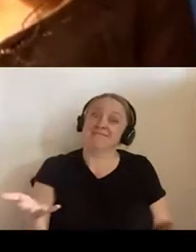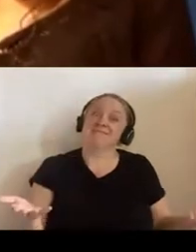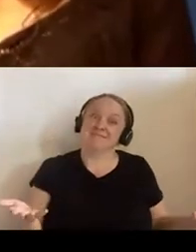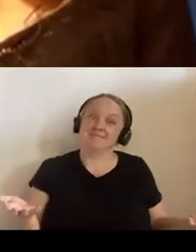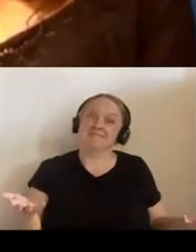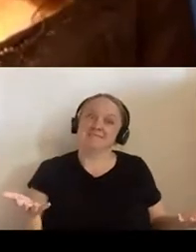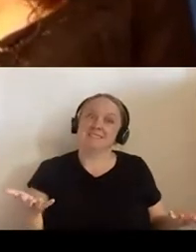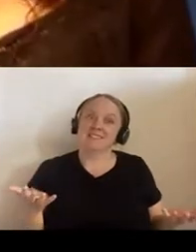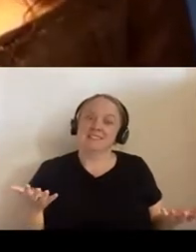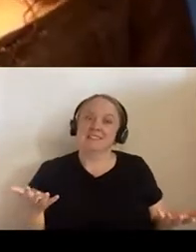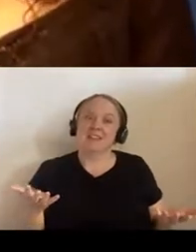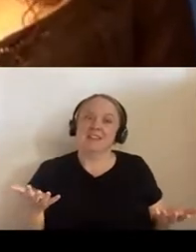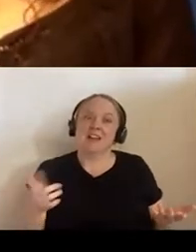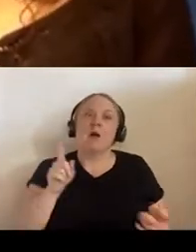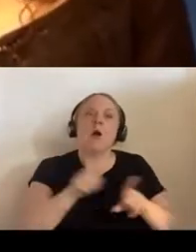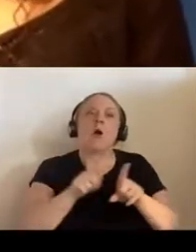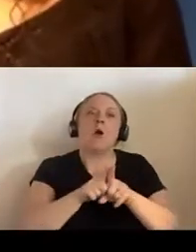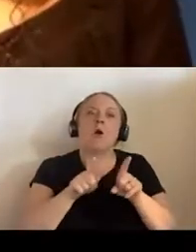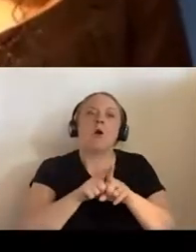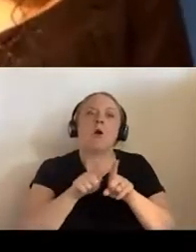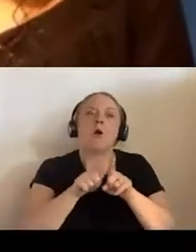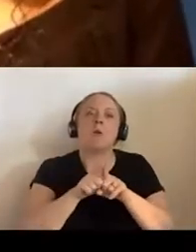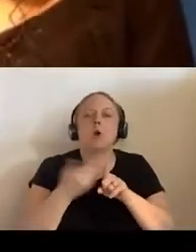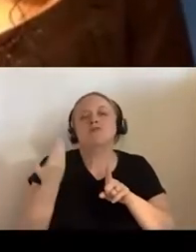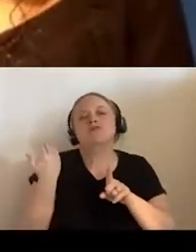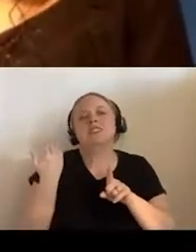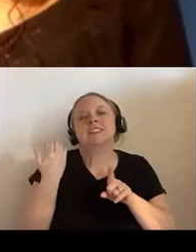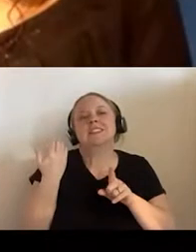of mentality. But also, like, I think from a more recent history,